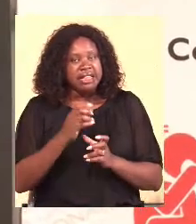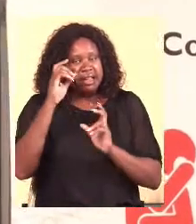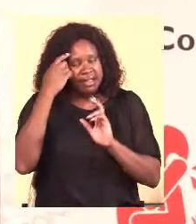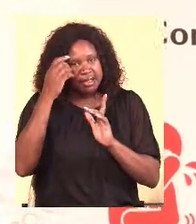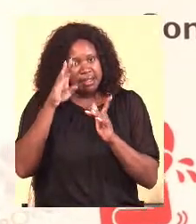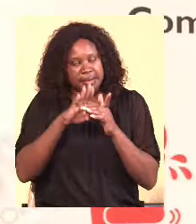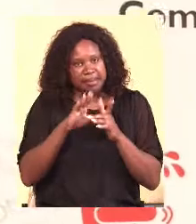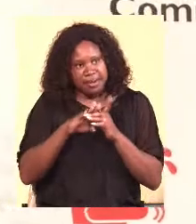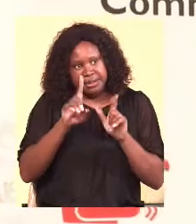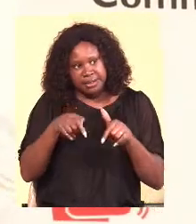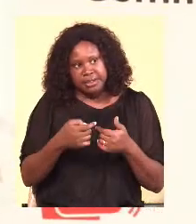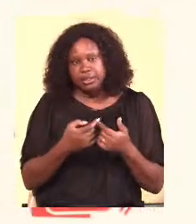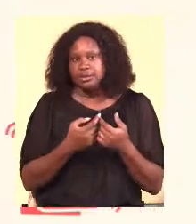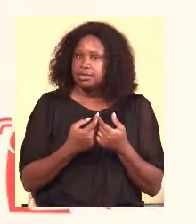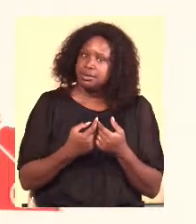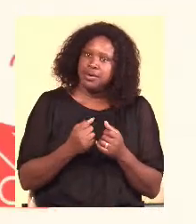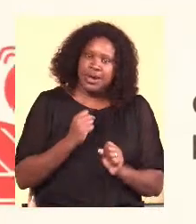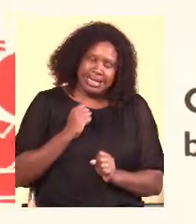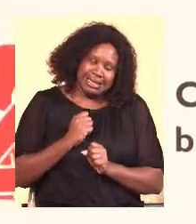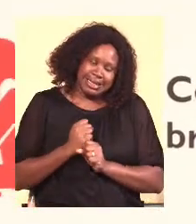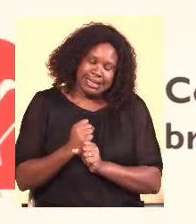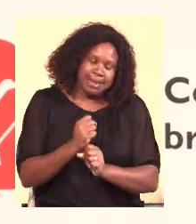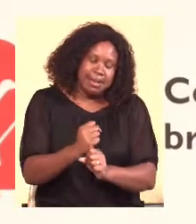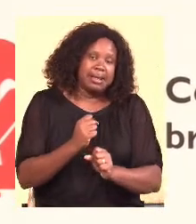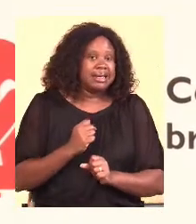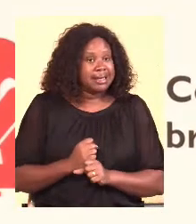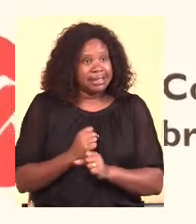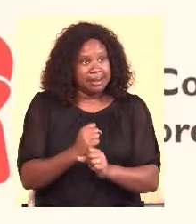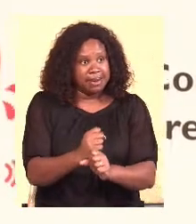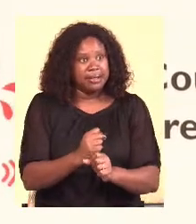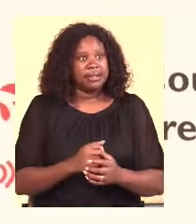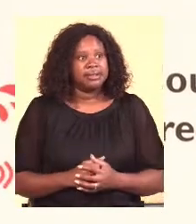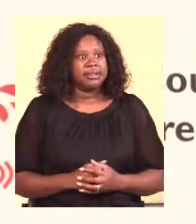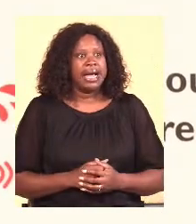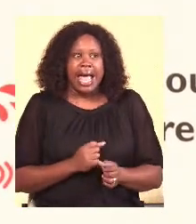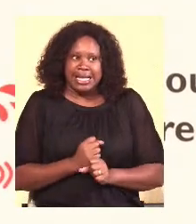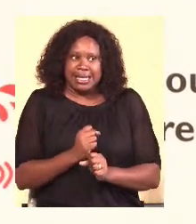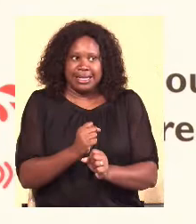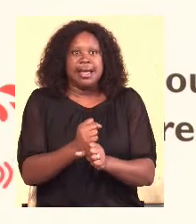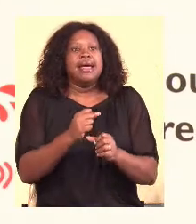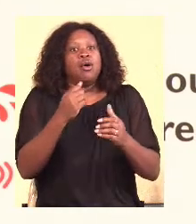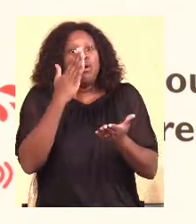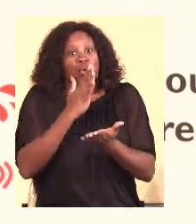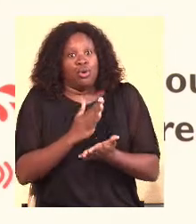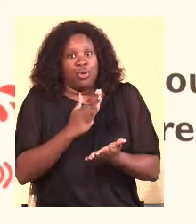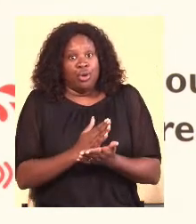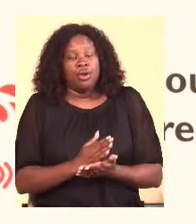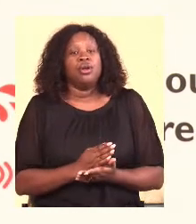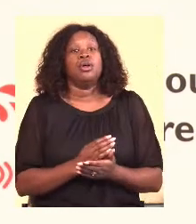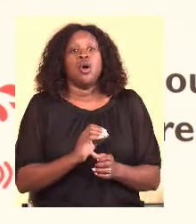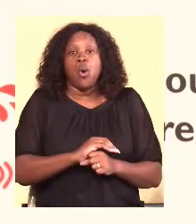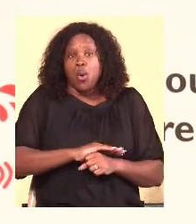the issue of sustainability, the reality is this, that